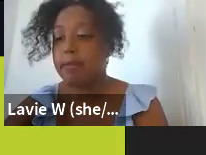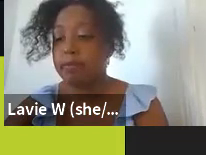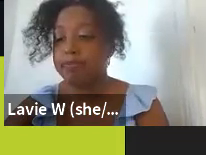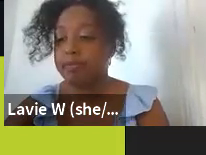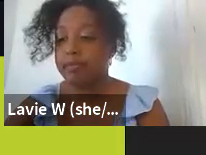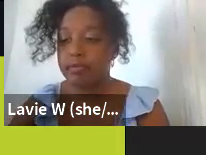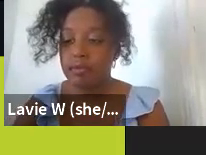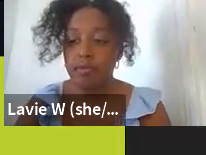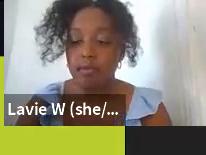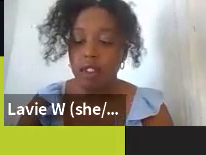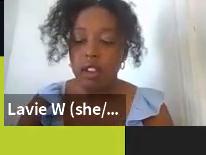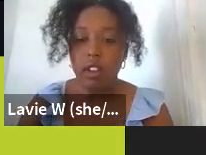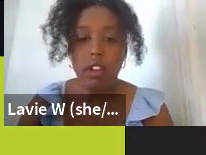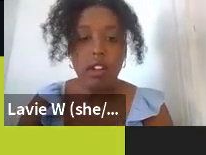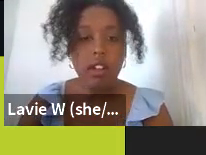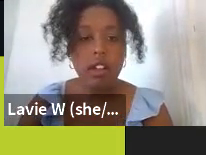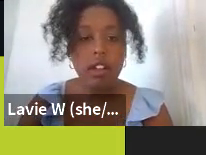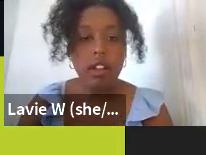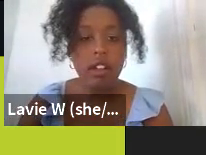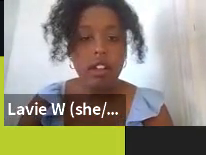society.